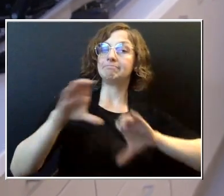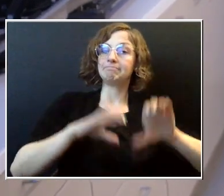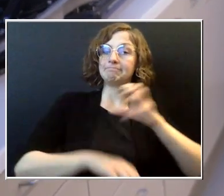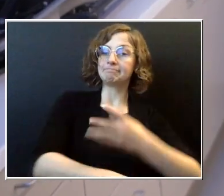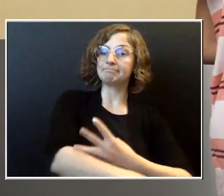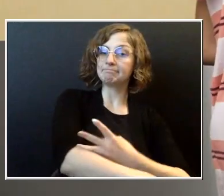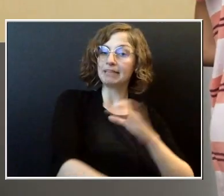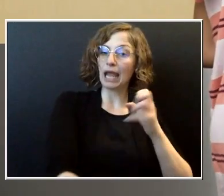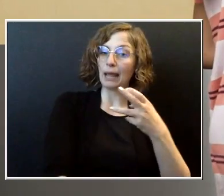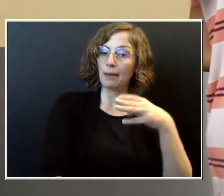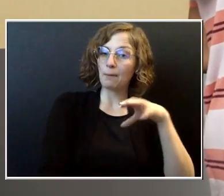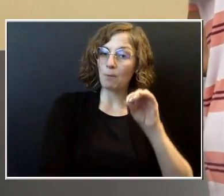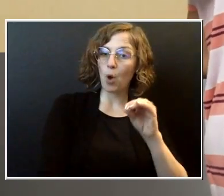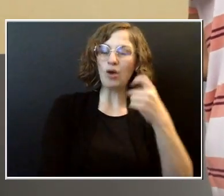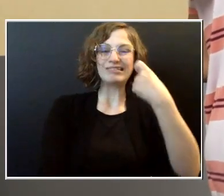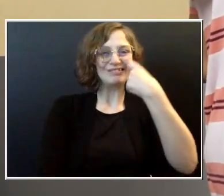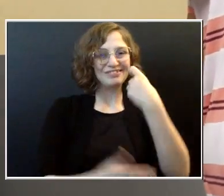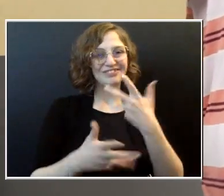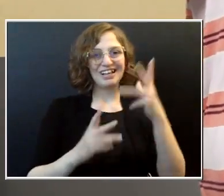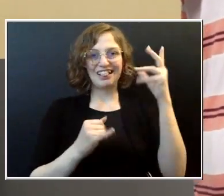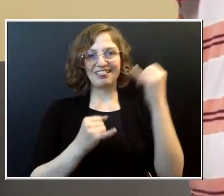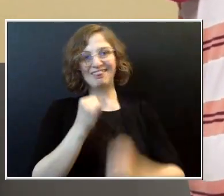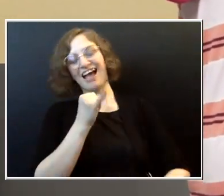radiation therapy.